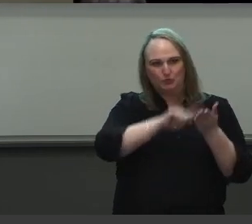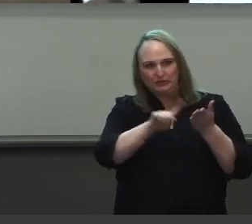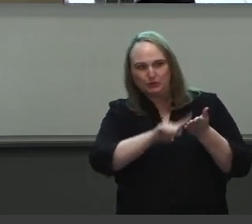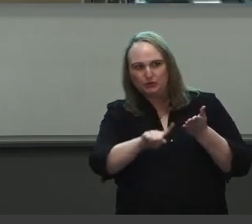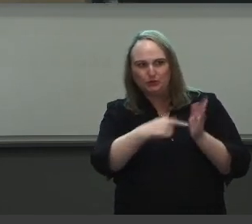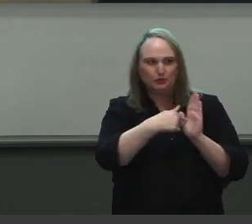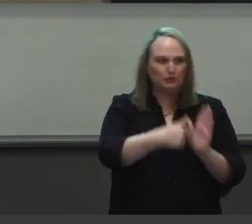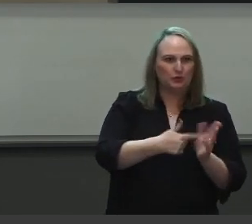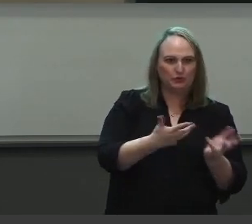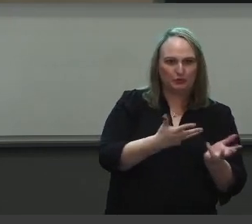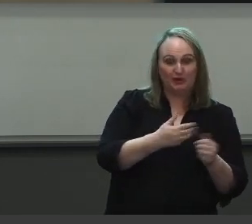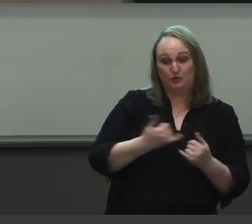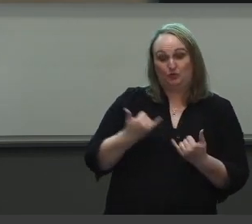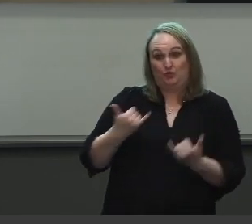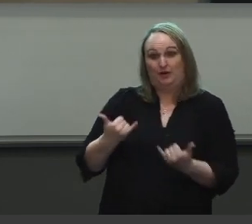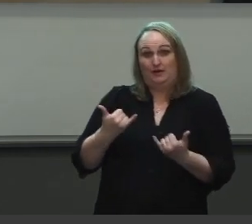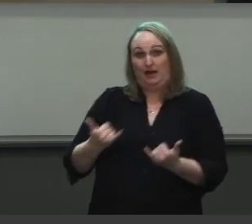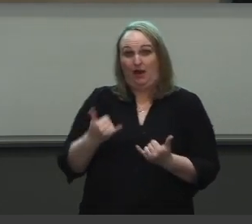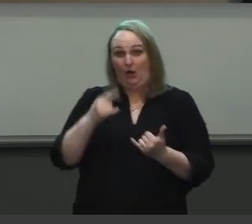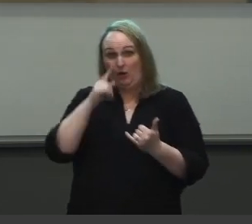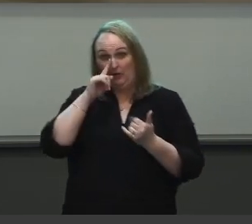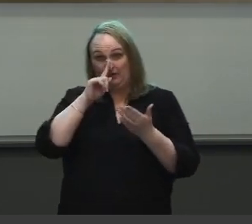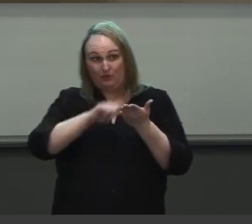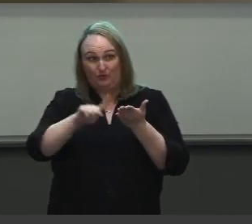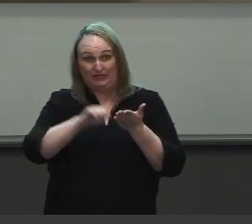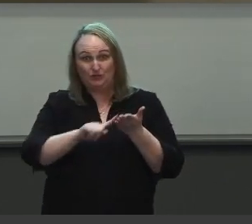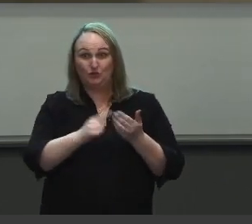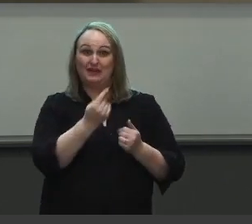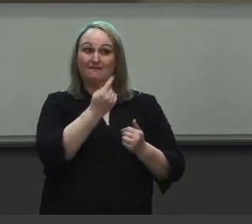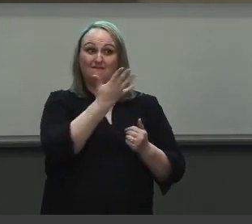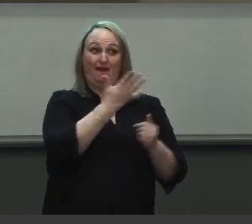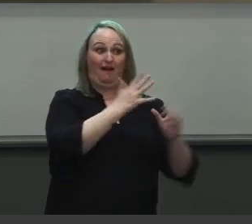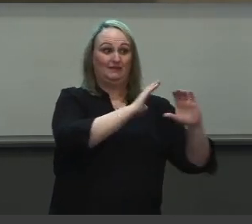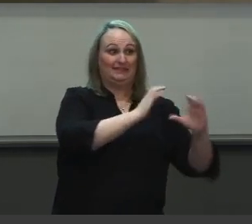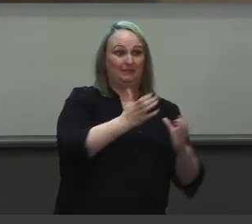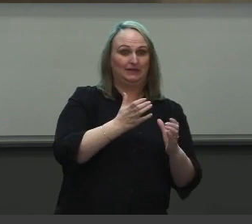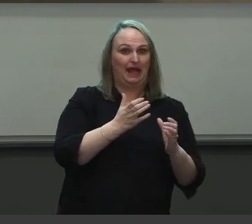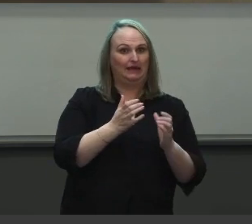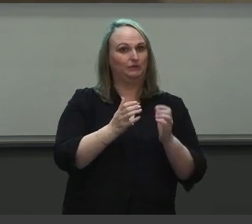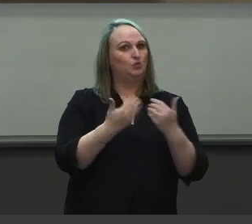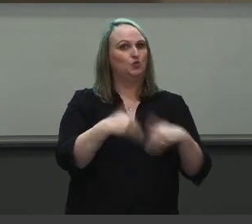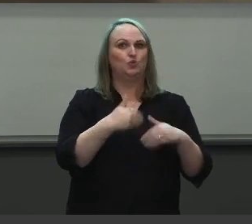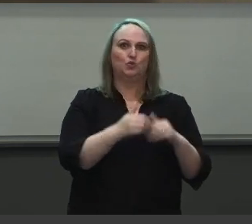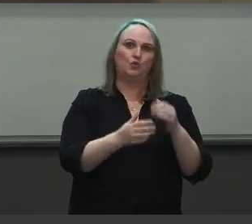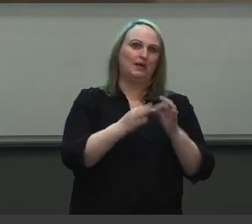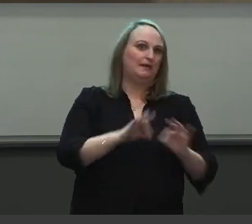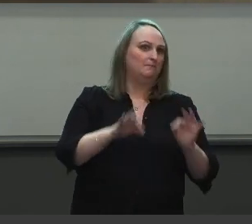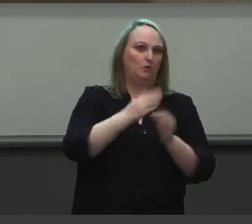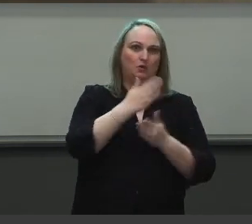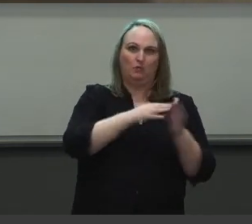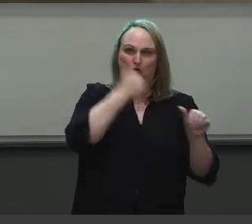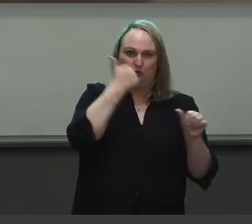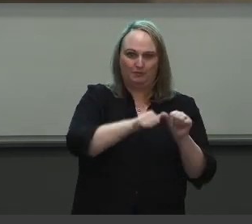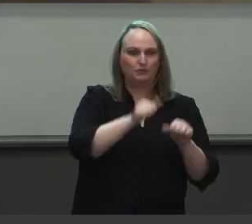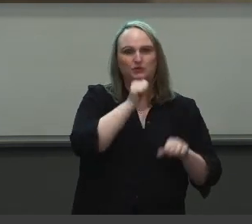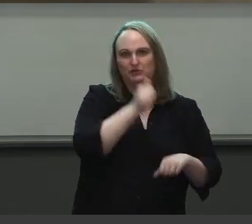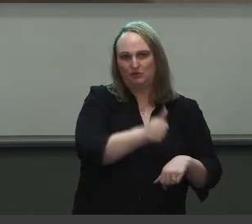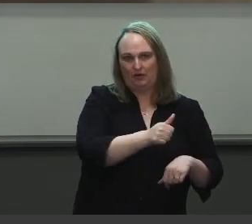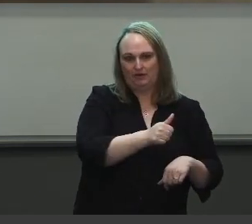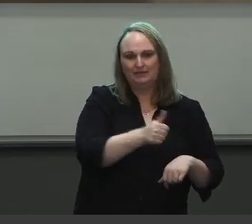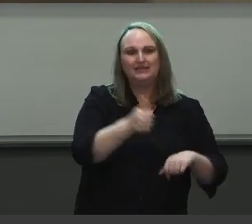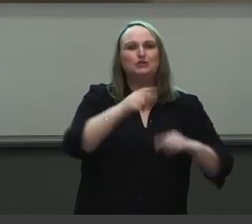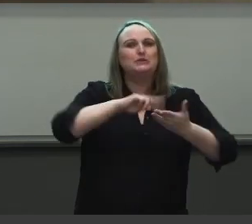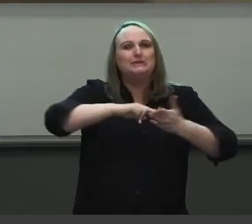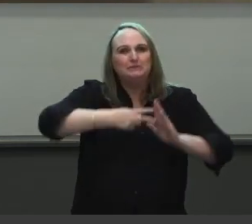research these specific five subtypes are the big important takeaway from this presentation. I think the mere